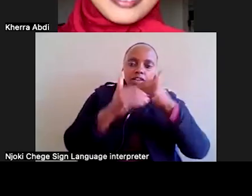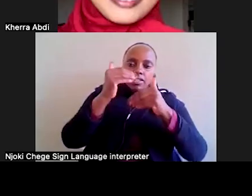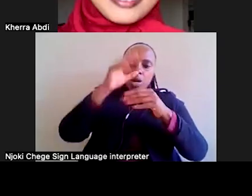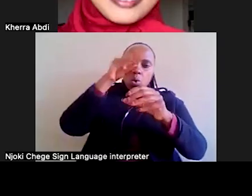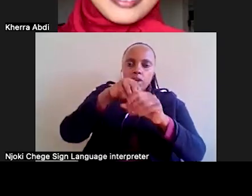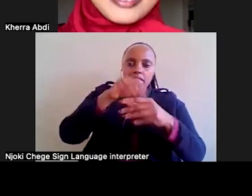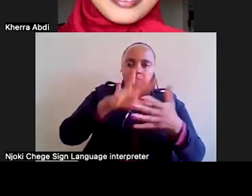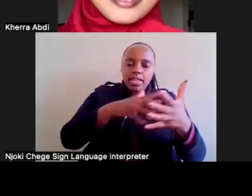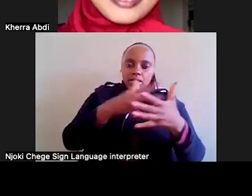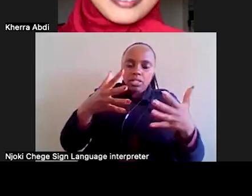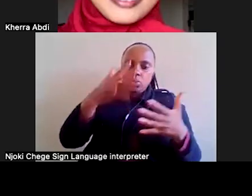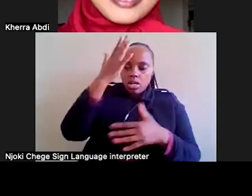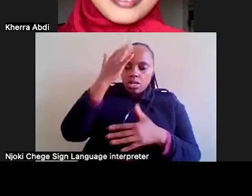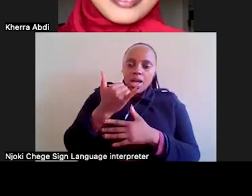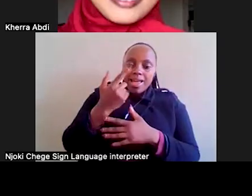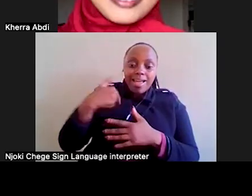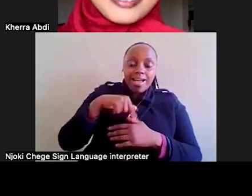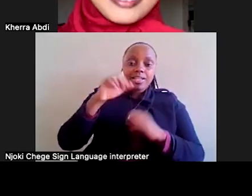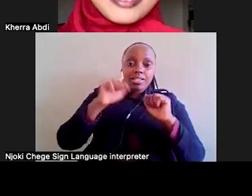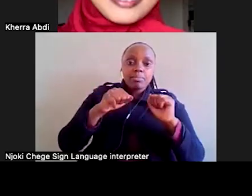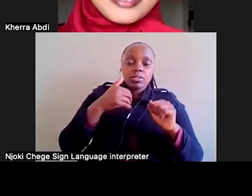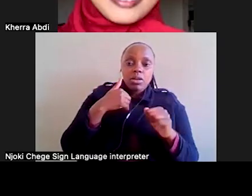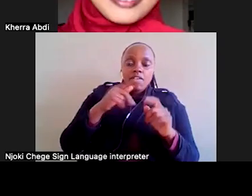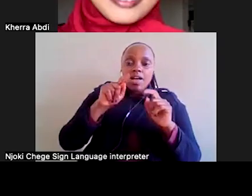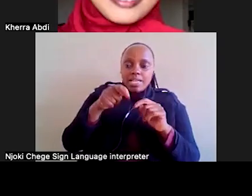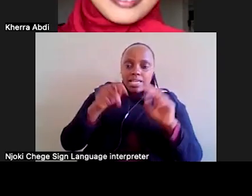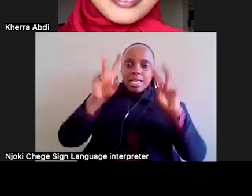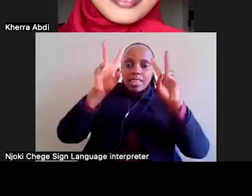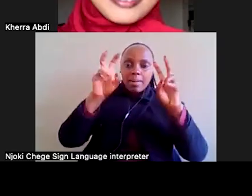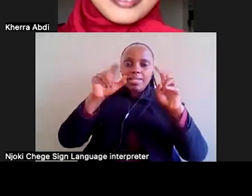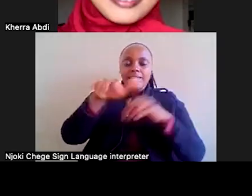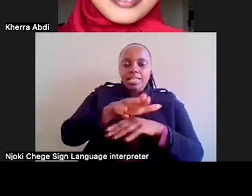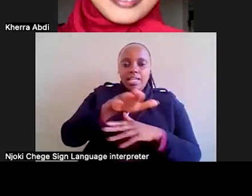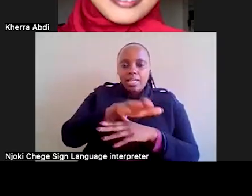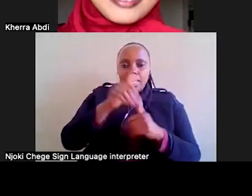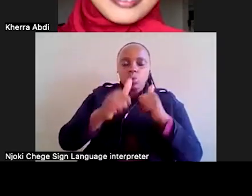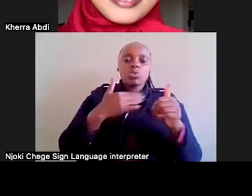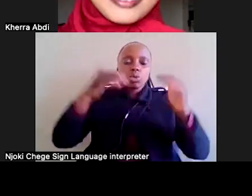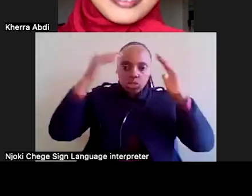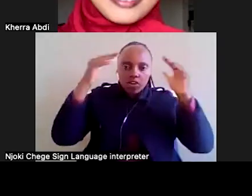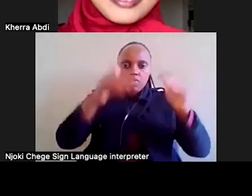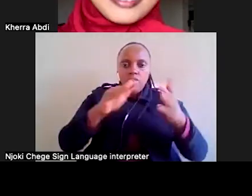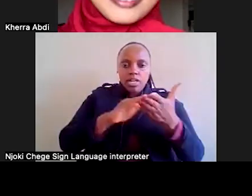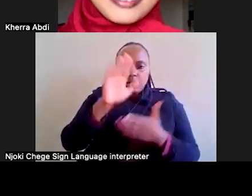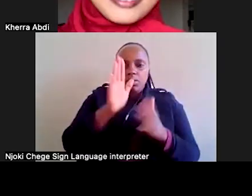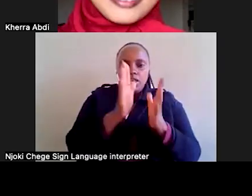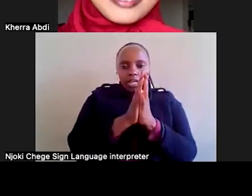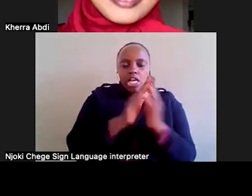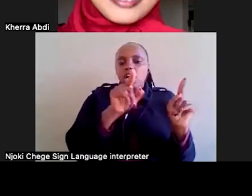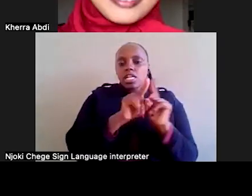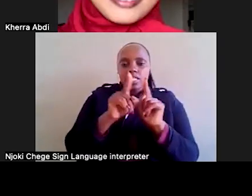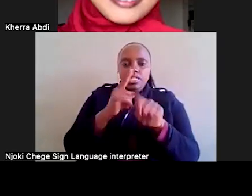network, so that we now have key thematic areas that the network wants to focus on. And they have